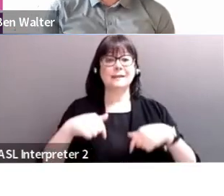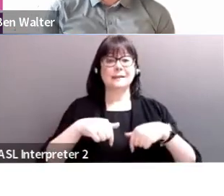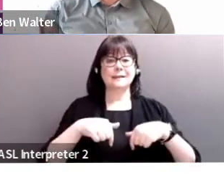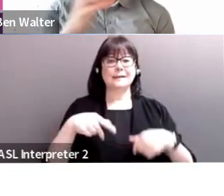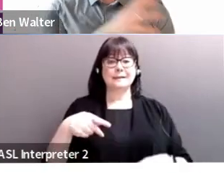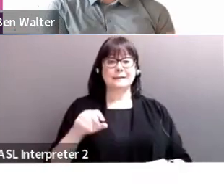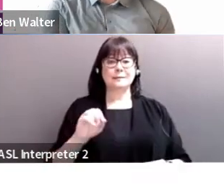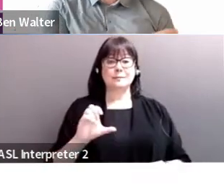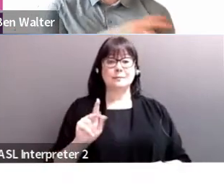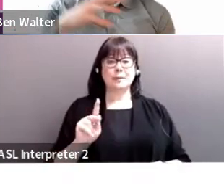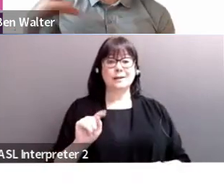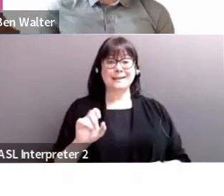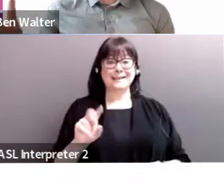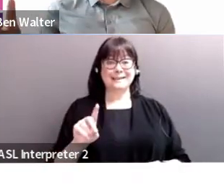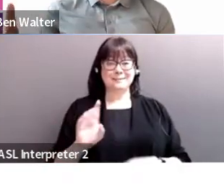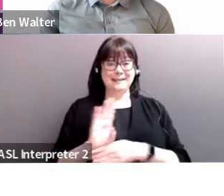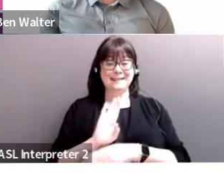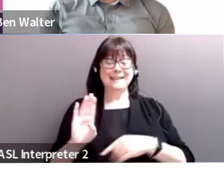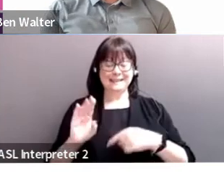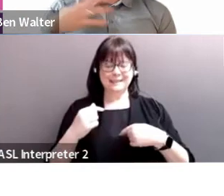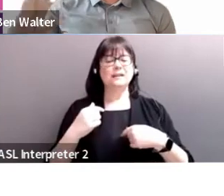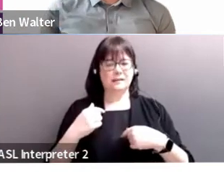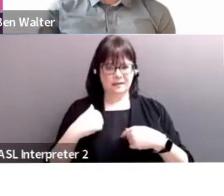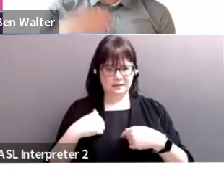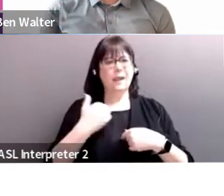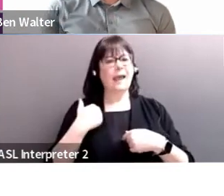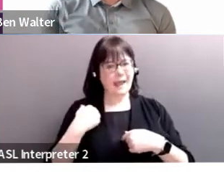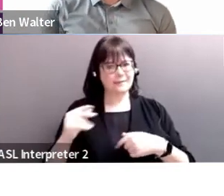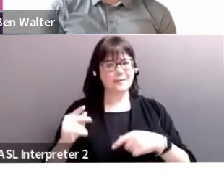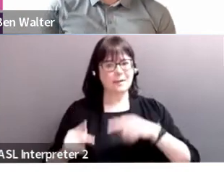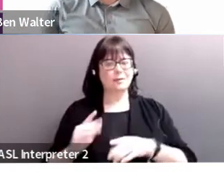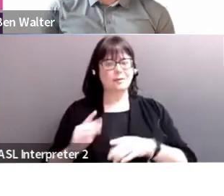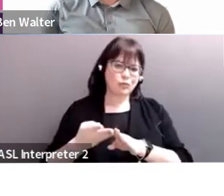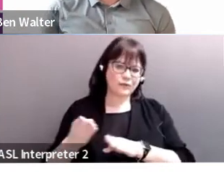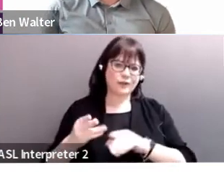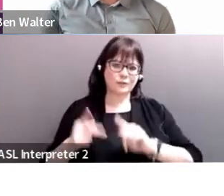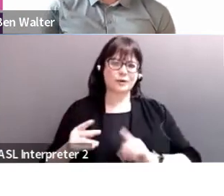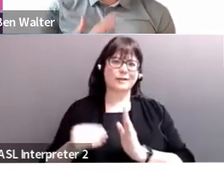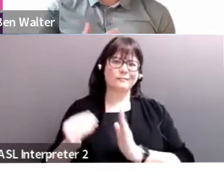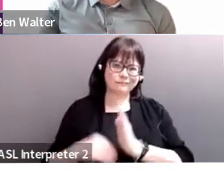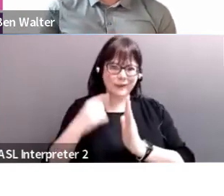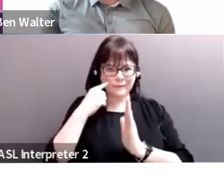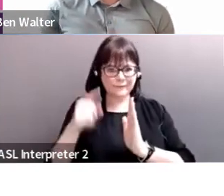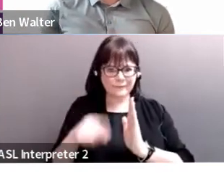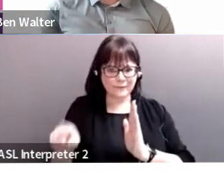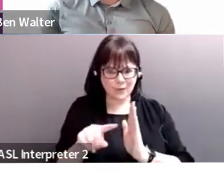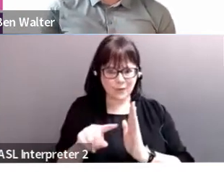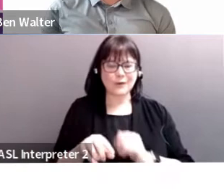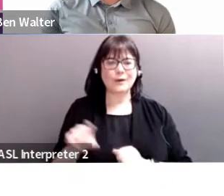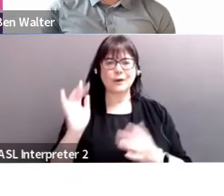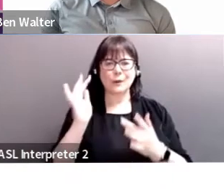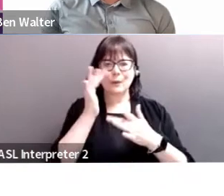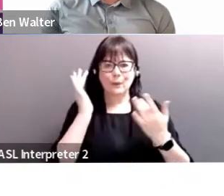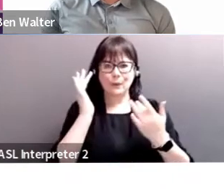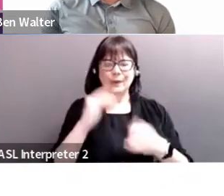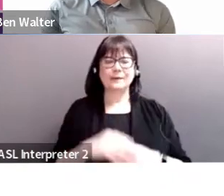that will allow you to actually take the work off your plate and have a professional write that application for you so that you don't have to worry about it and you can take